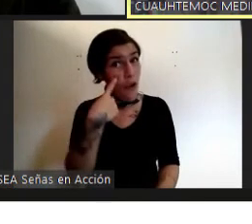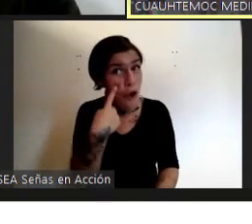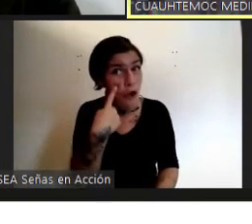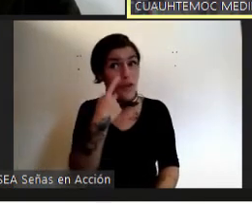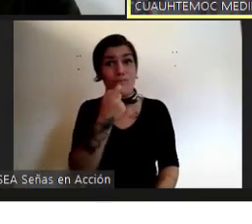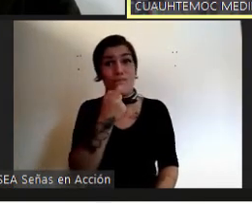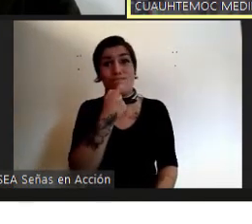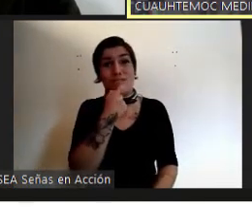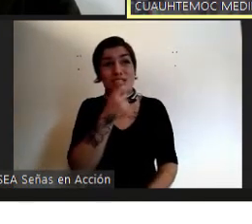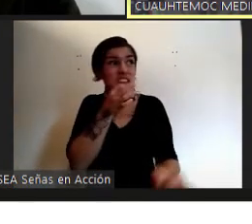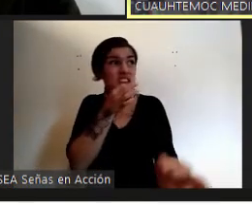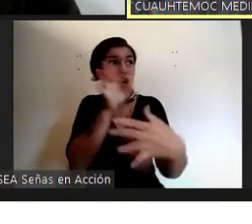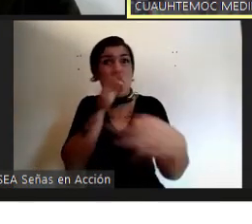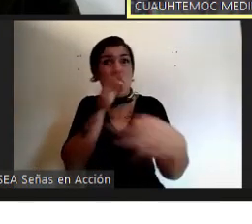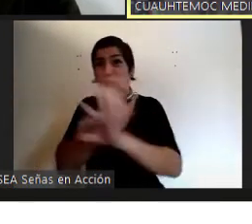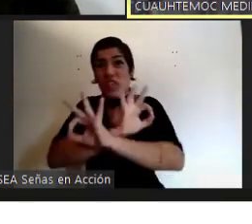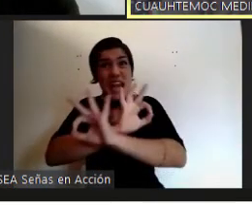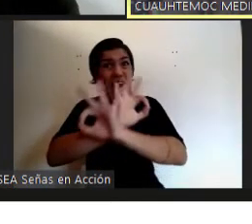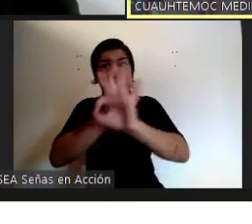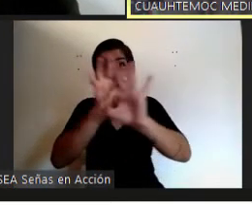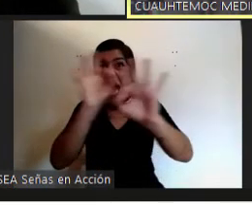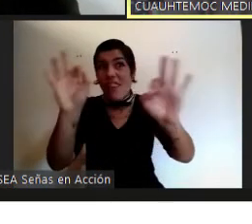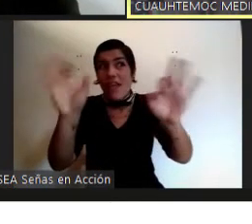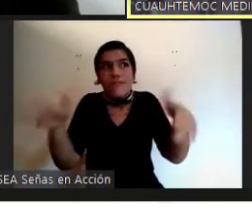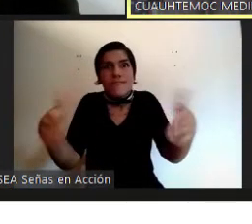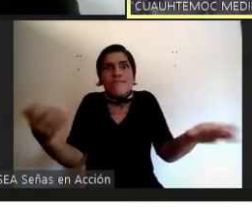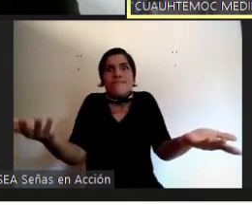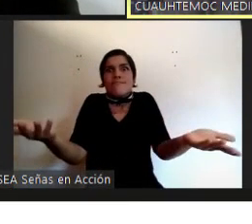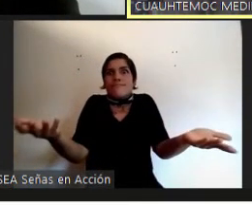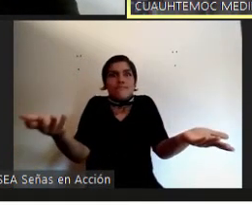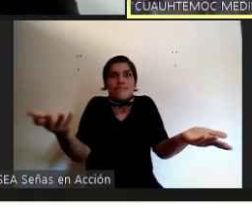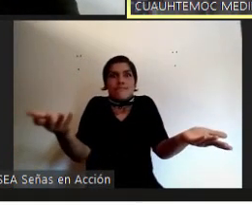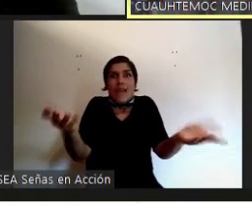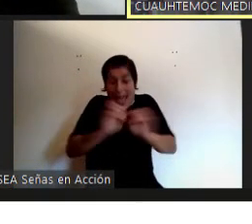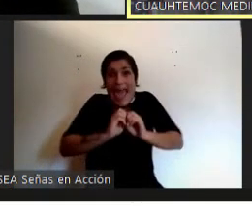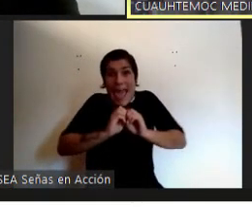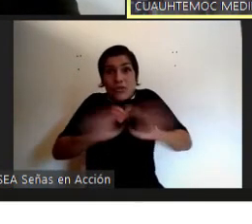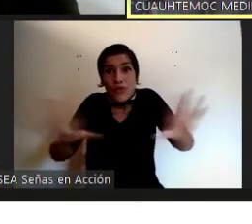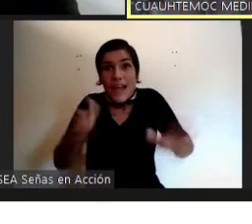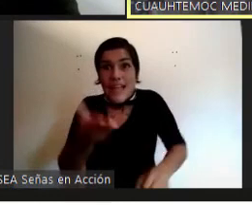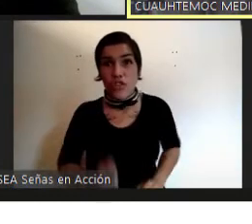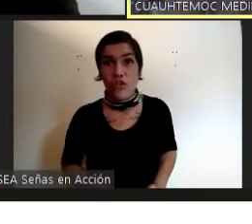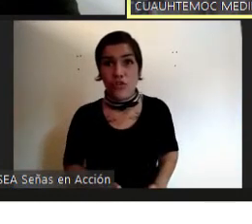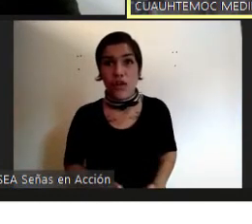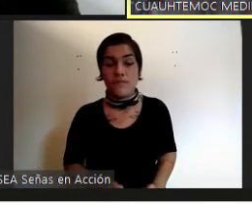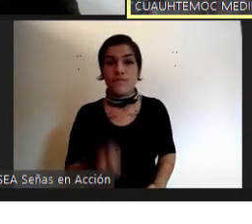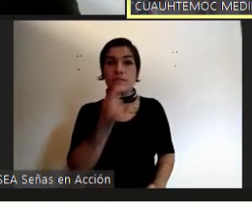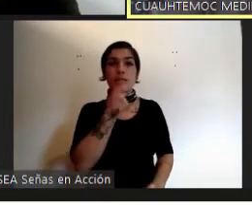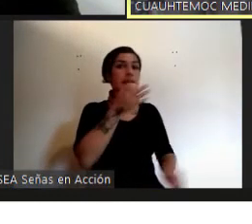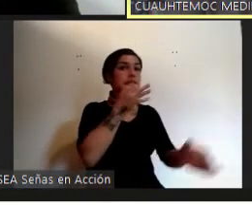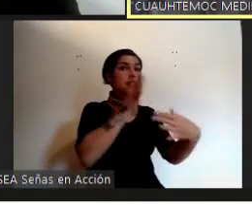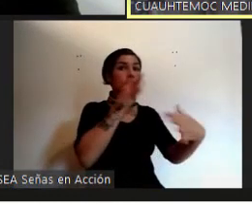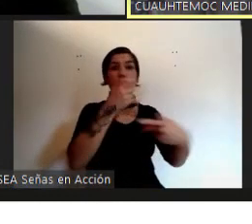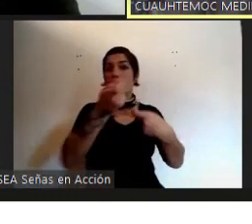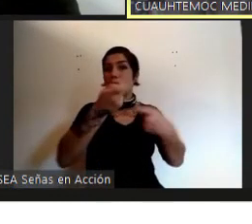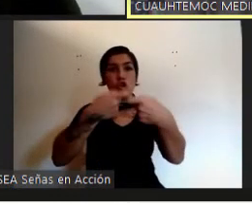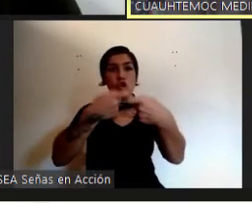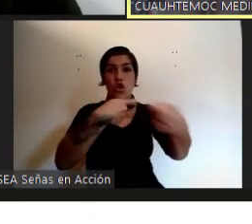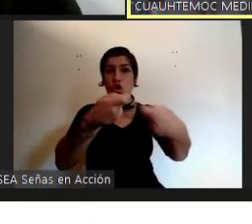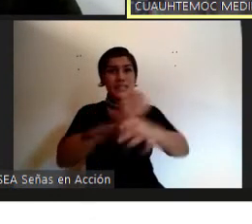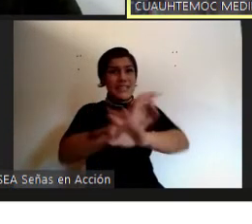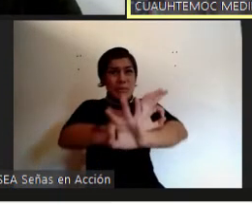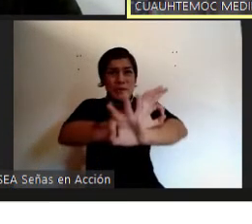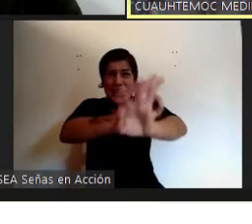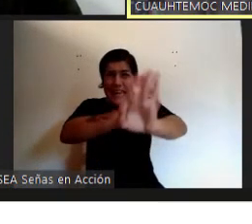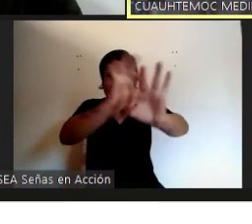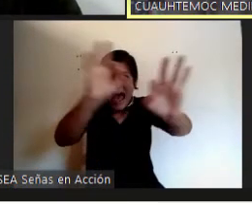If there wouldn't be any trade enabled, we would be in a cultural situation that would